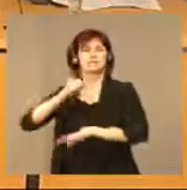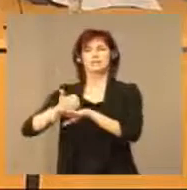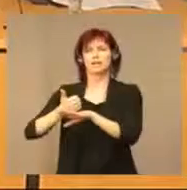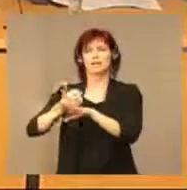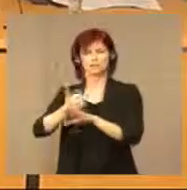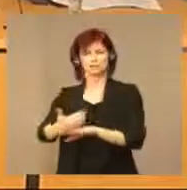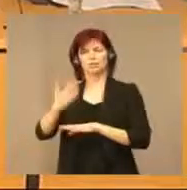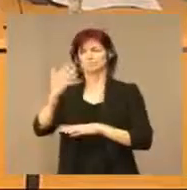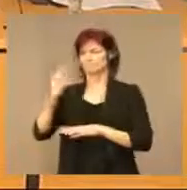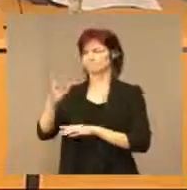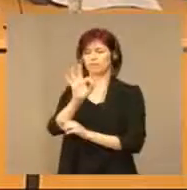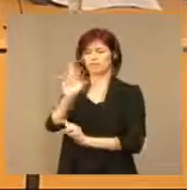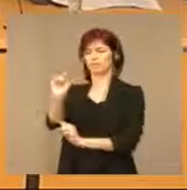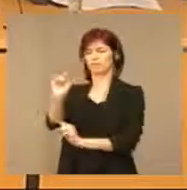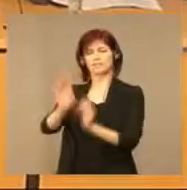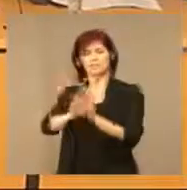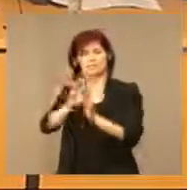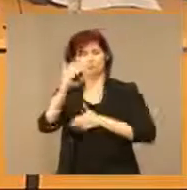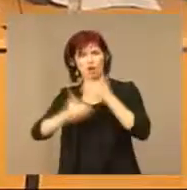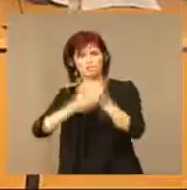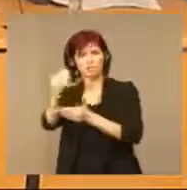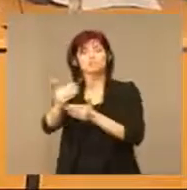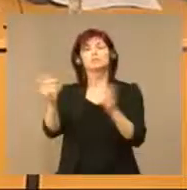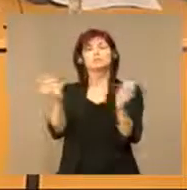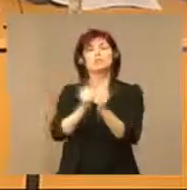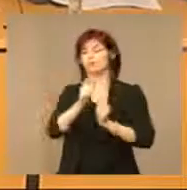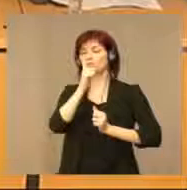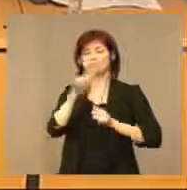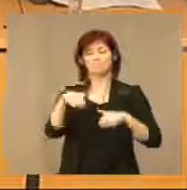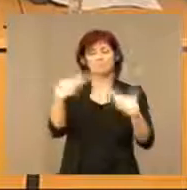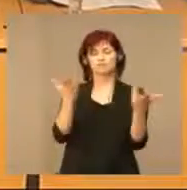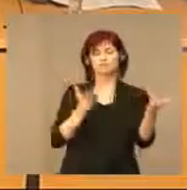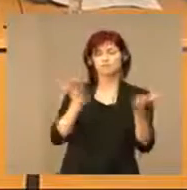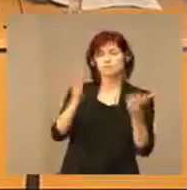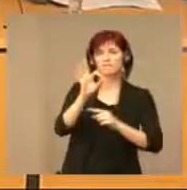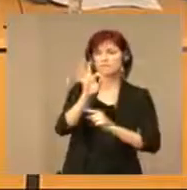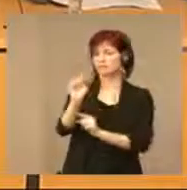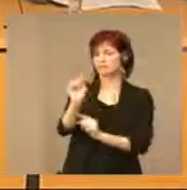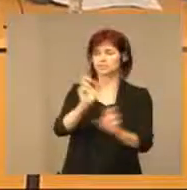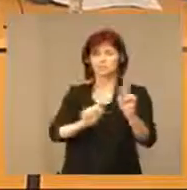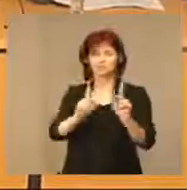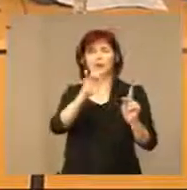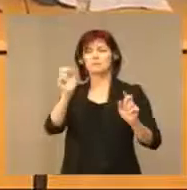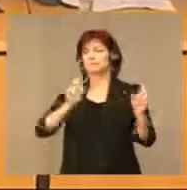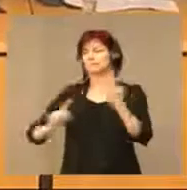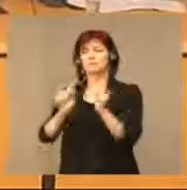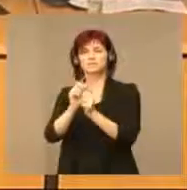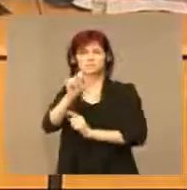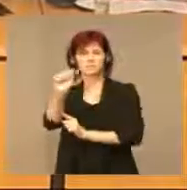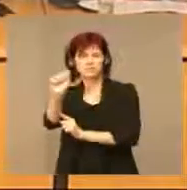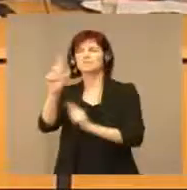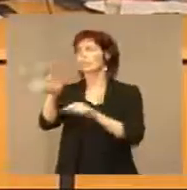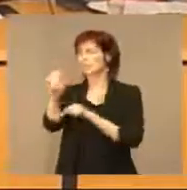engagement process with program deliverers, service providers, First Nations, and First Nations persons with disabilities, among